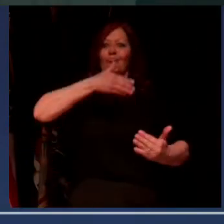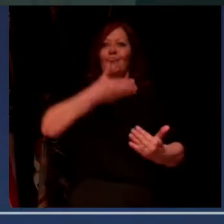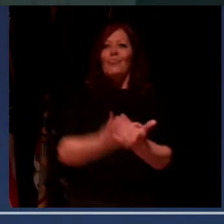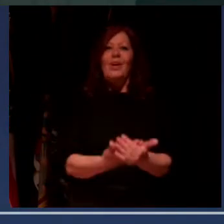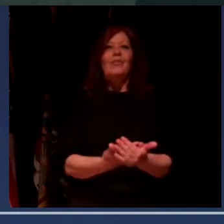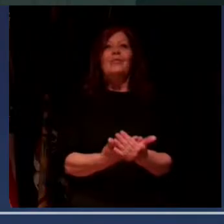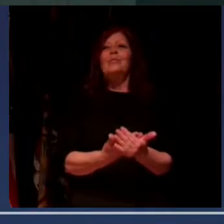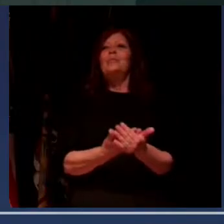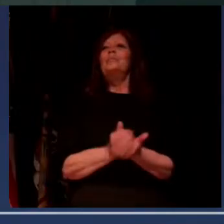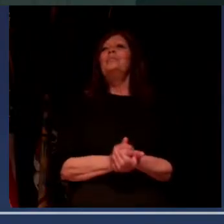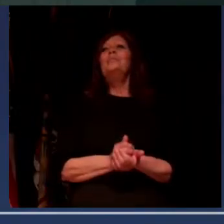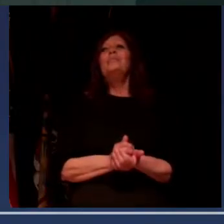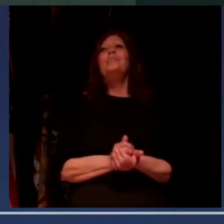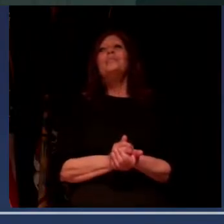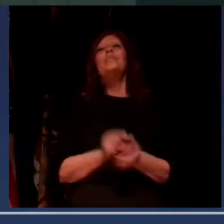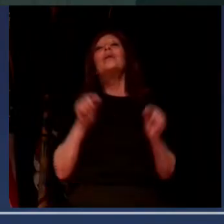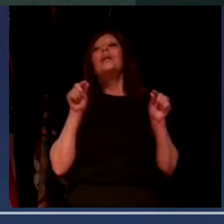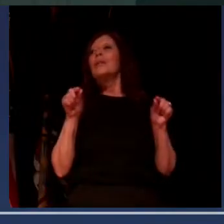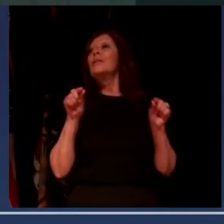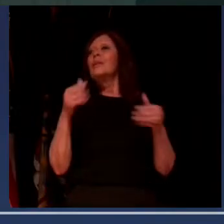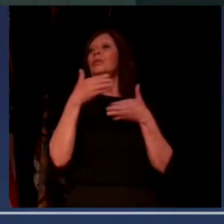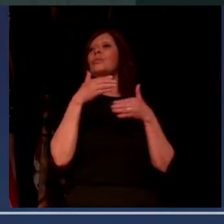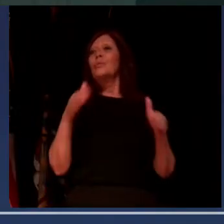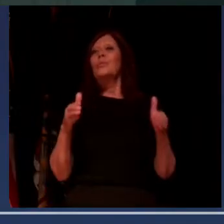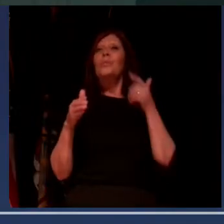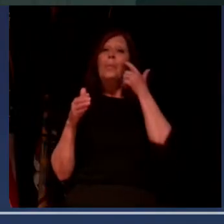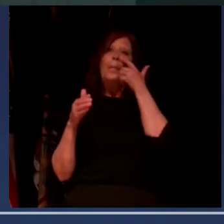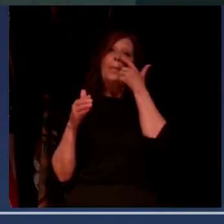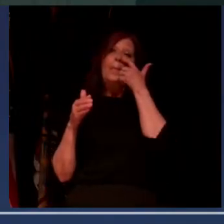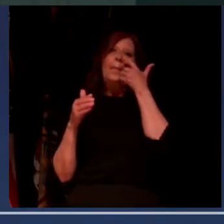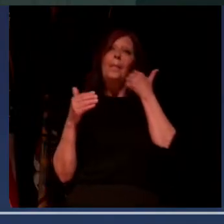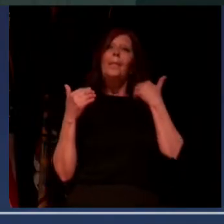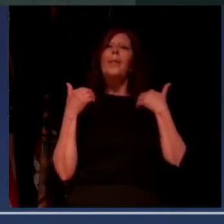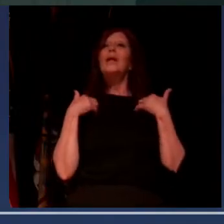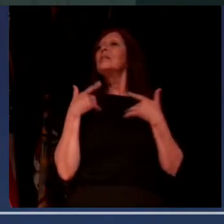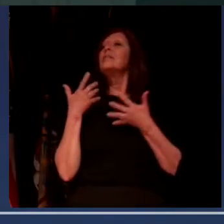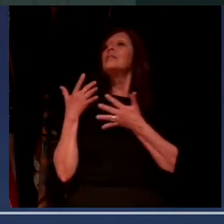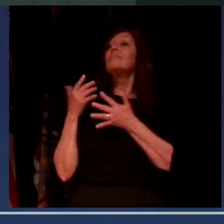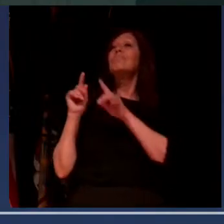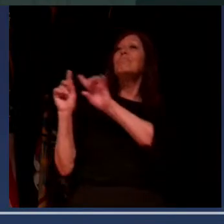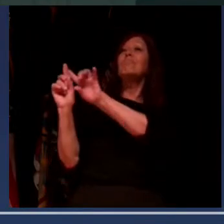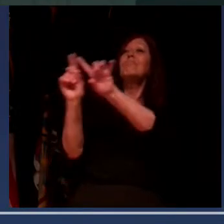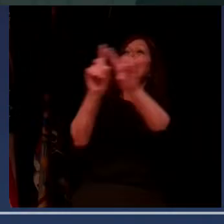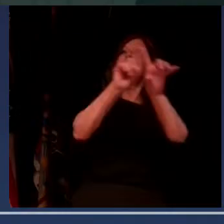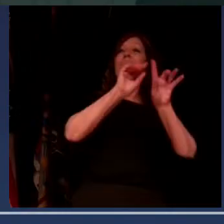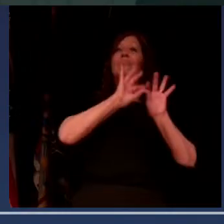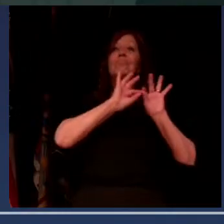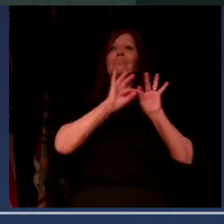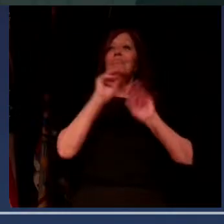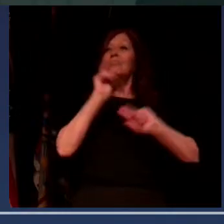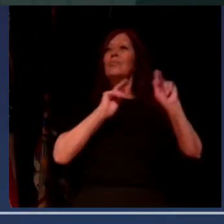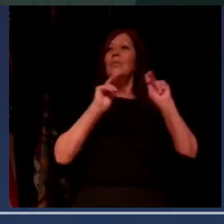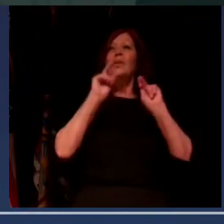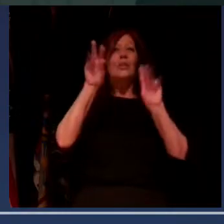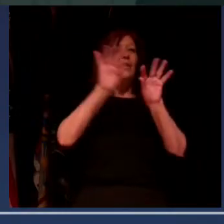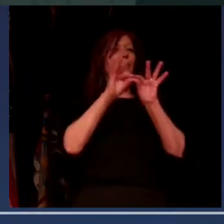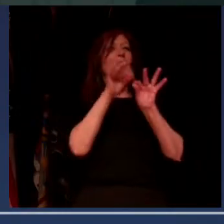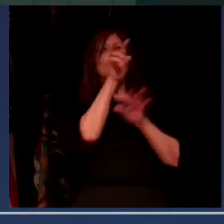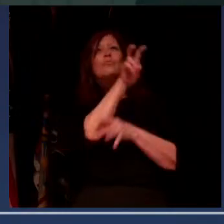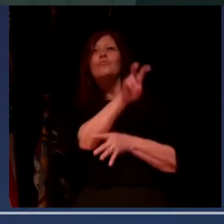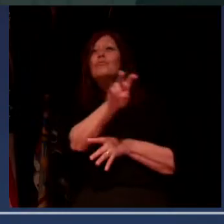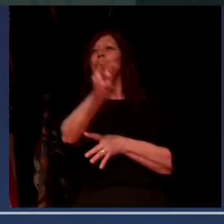and travails. This room alone contains a collection of people whose families' journeys have no doubt